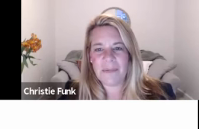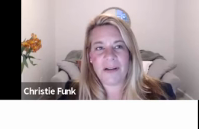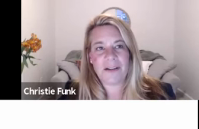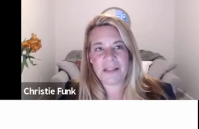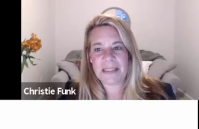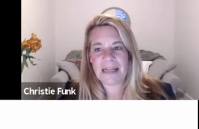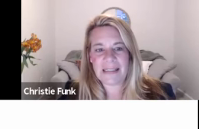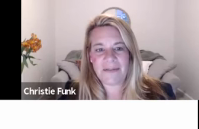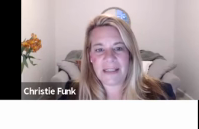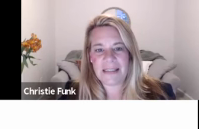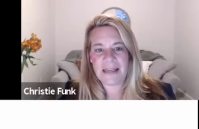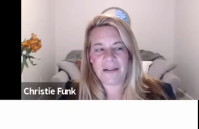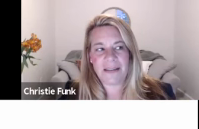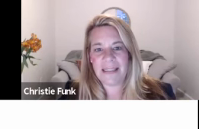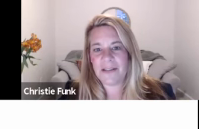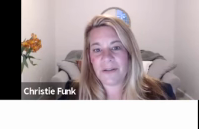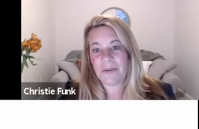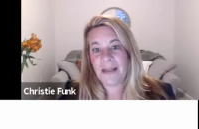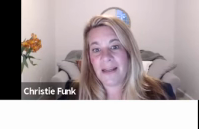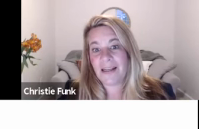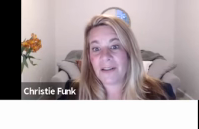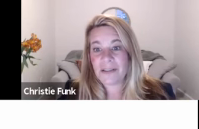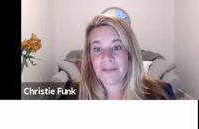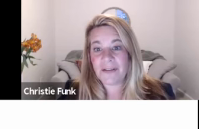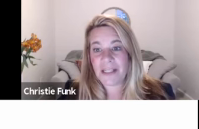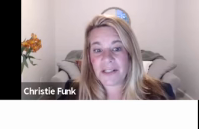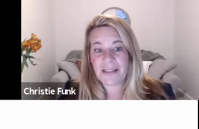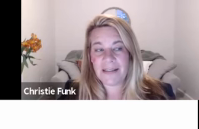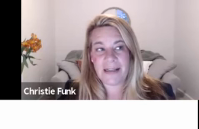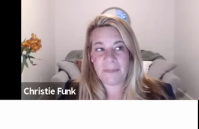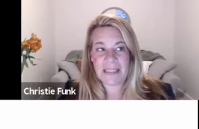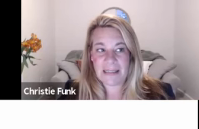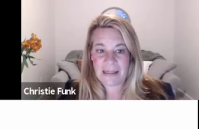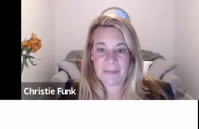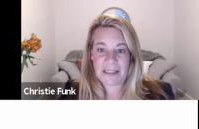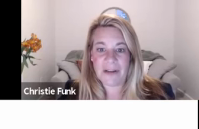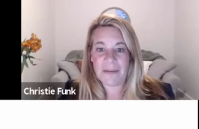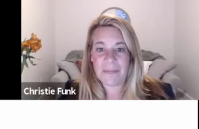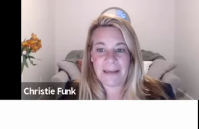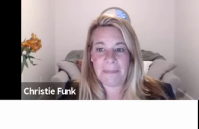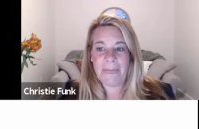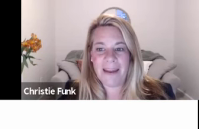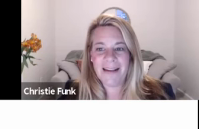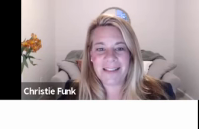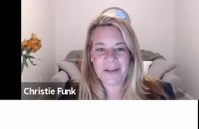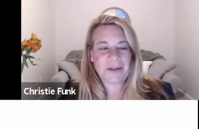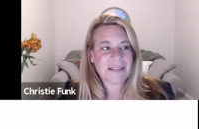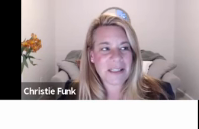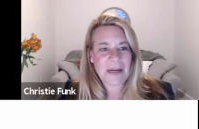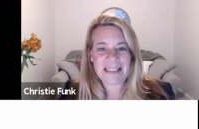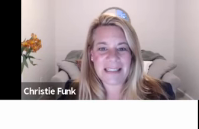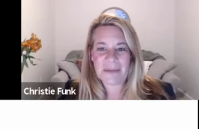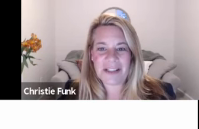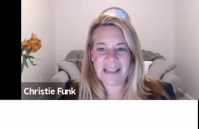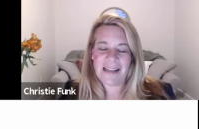identifying key partnerships and activities that could lead to inclusive innovation and tech-based economic development. So throughout